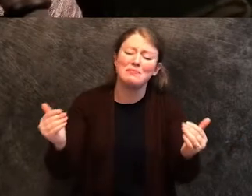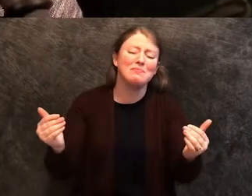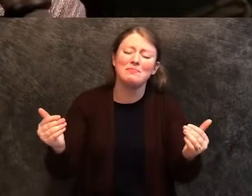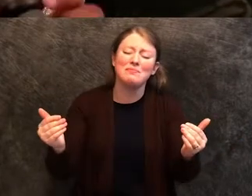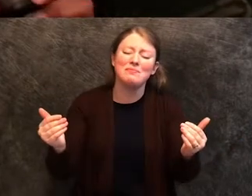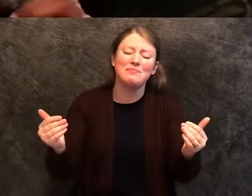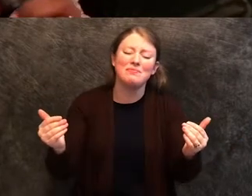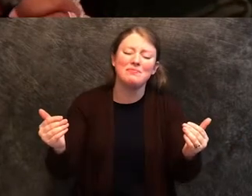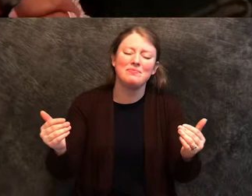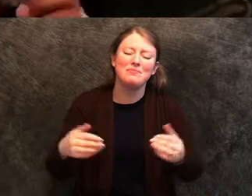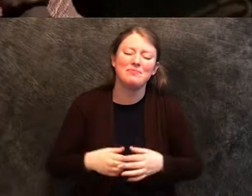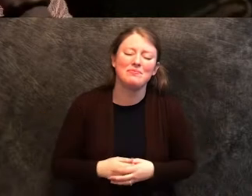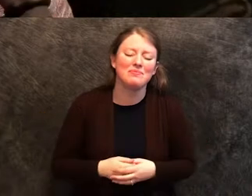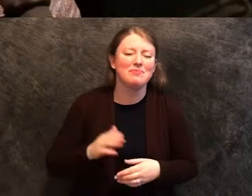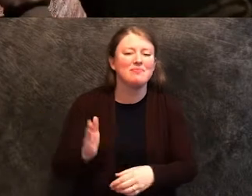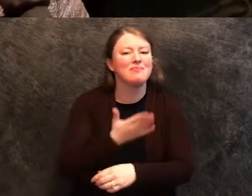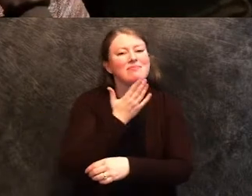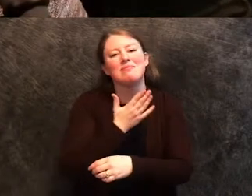my strength.